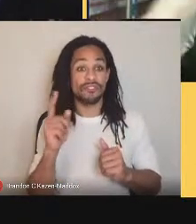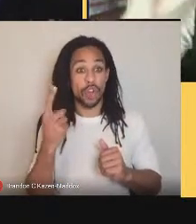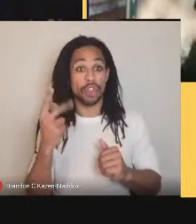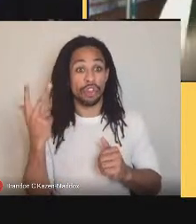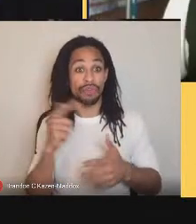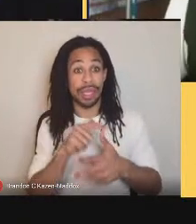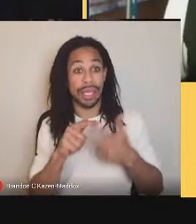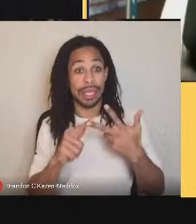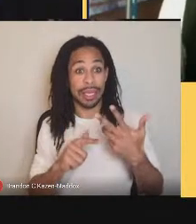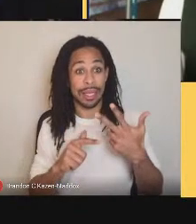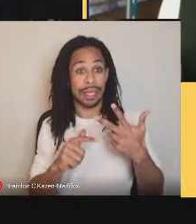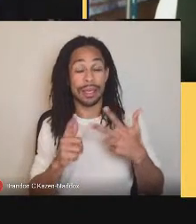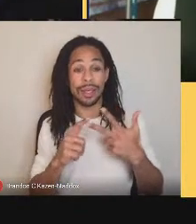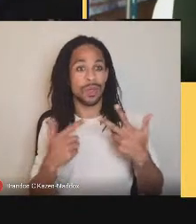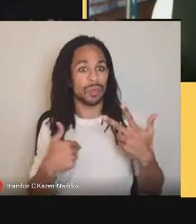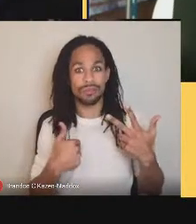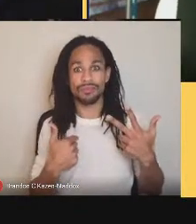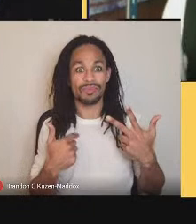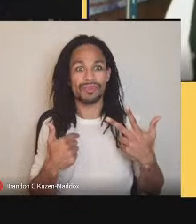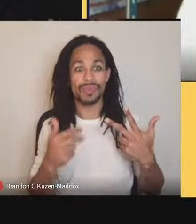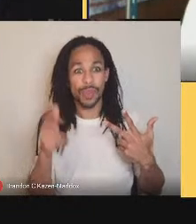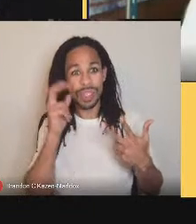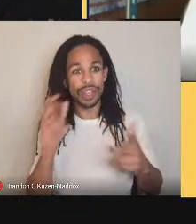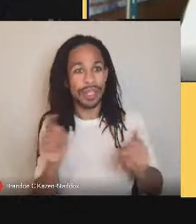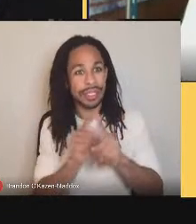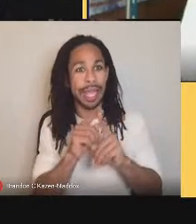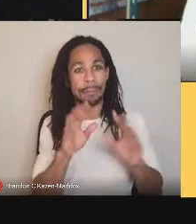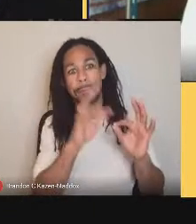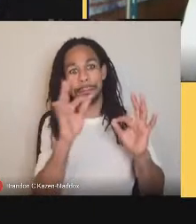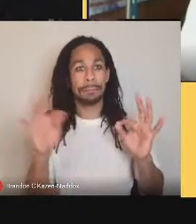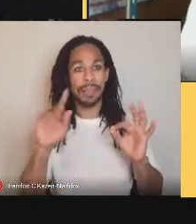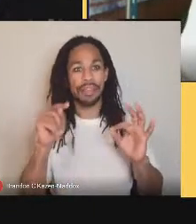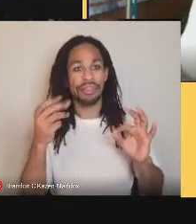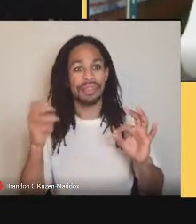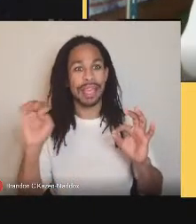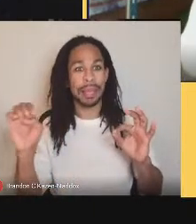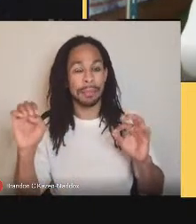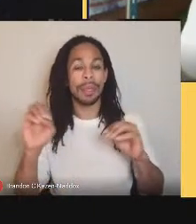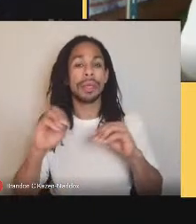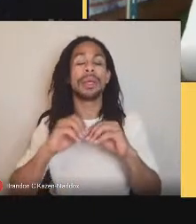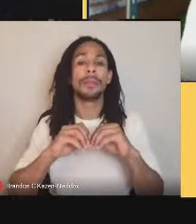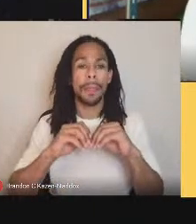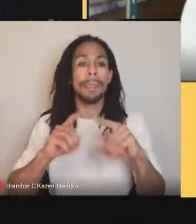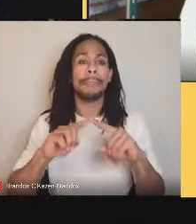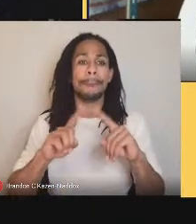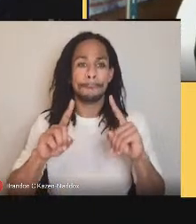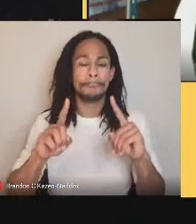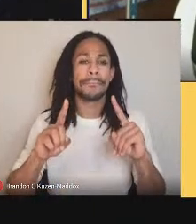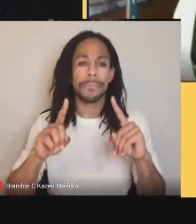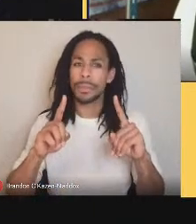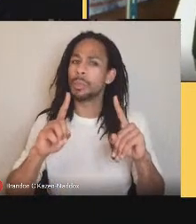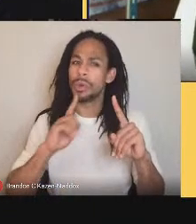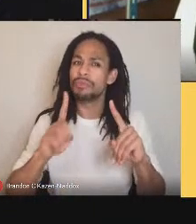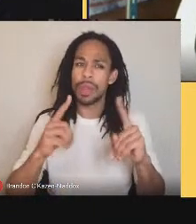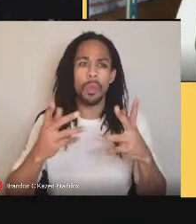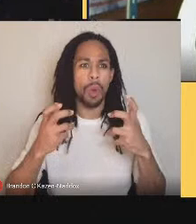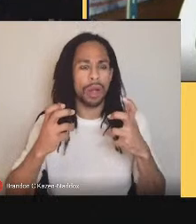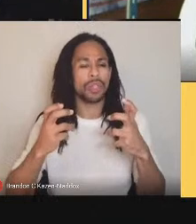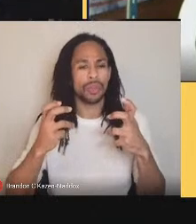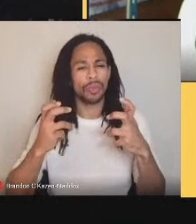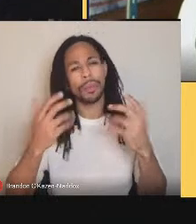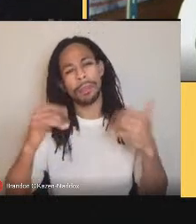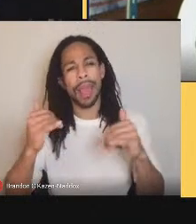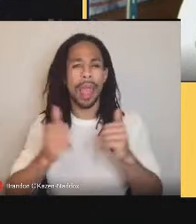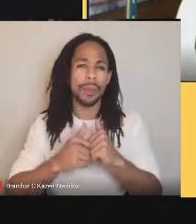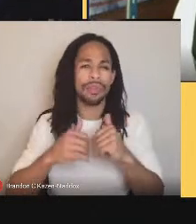and different, kind of, as I said before, these construction kits. But it really was wanting to play at kind of the absurdity of